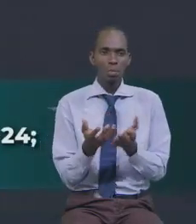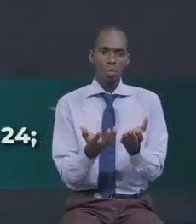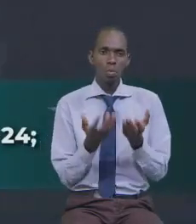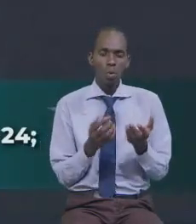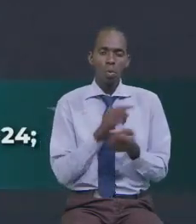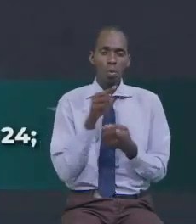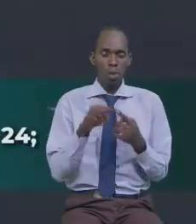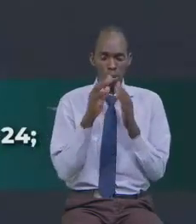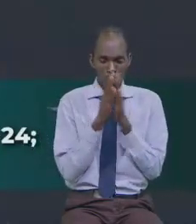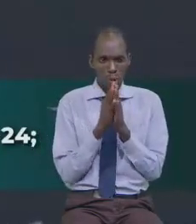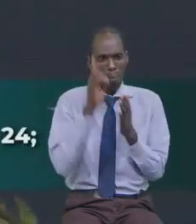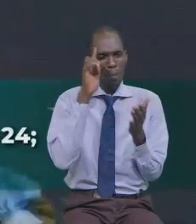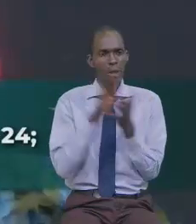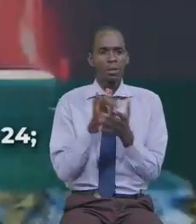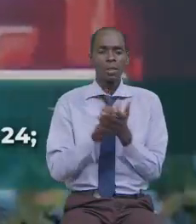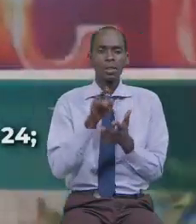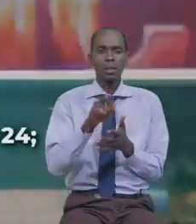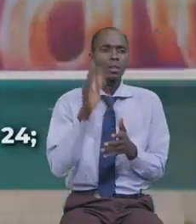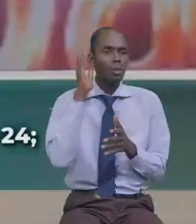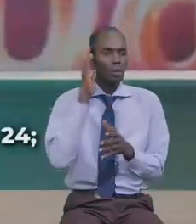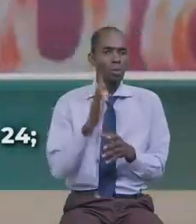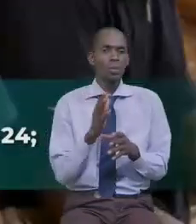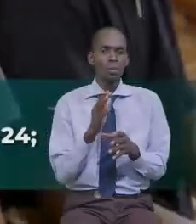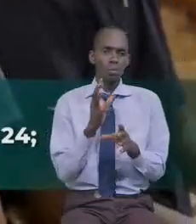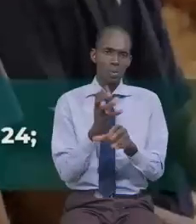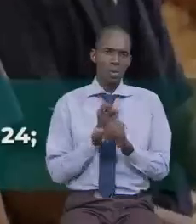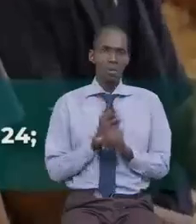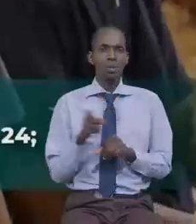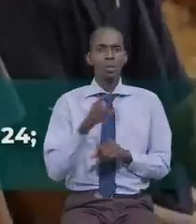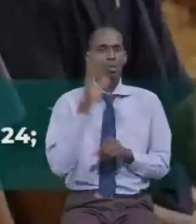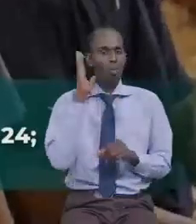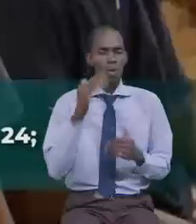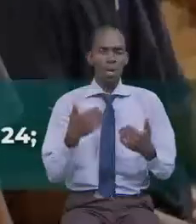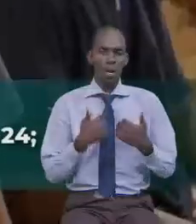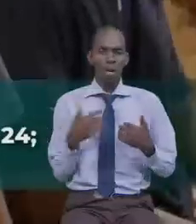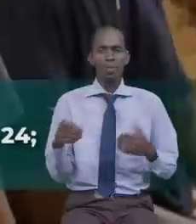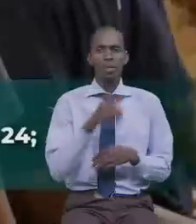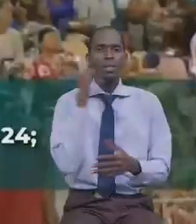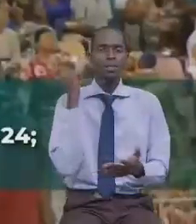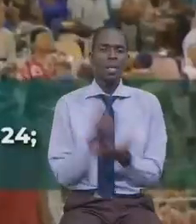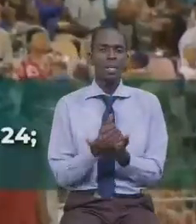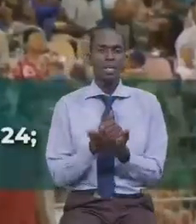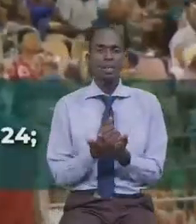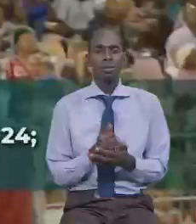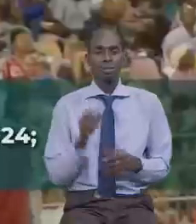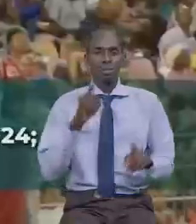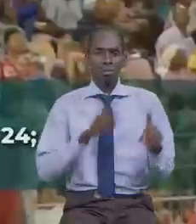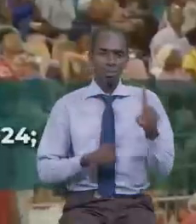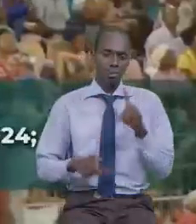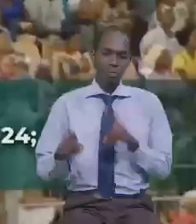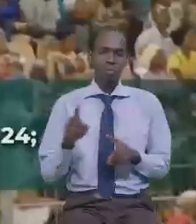receive them, and ye shall have them. And ye shall have them. Have